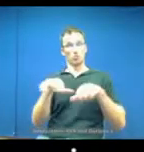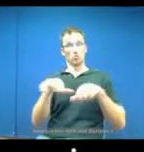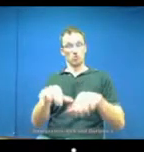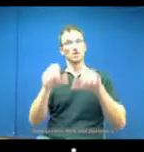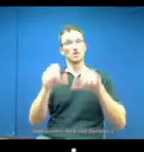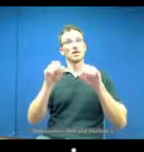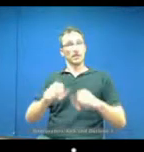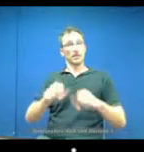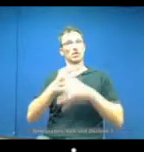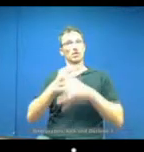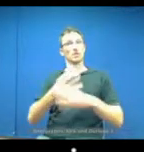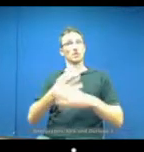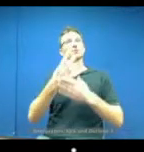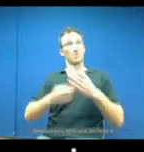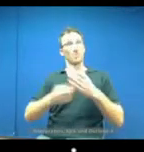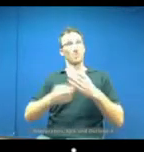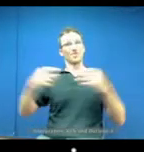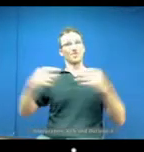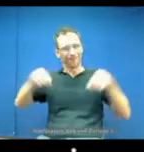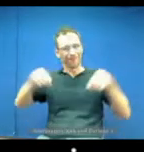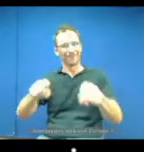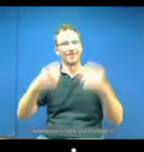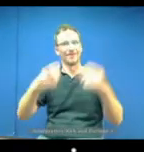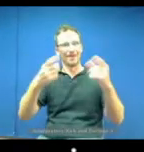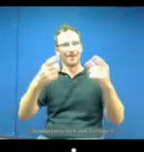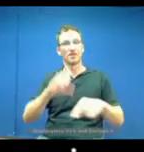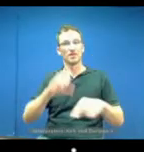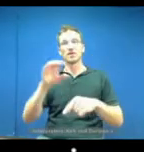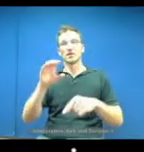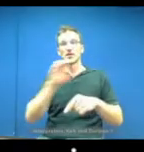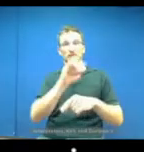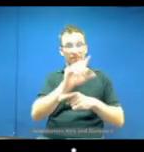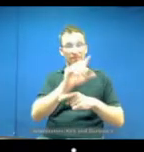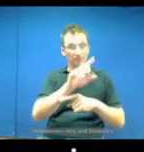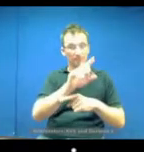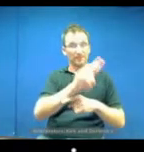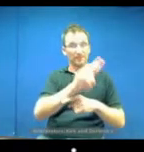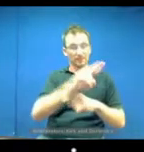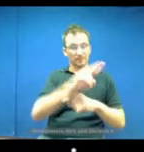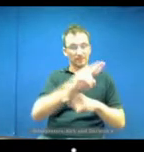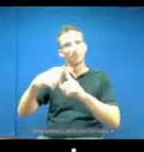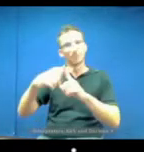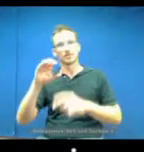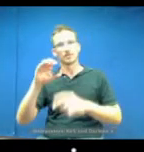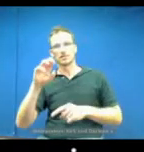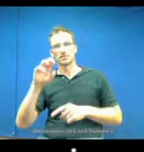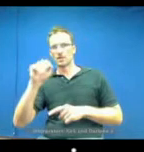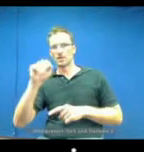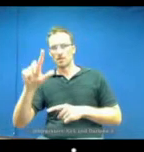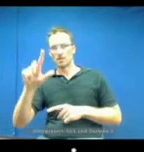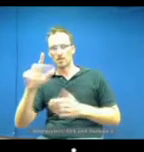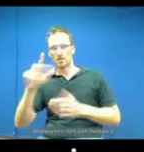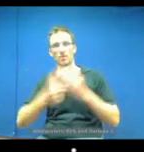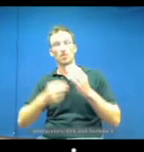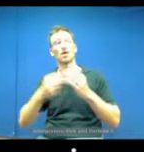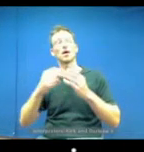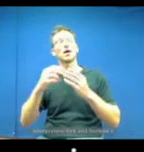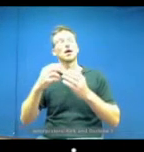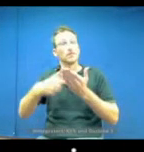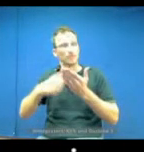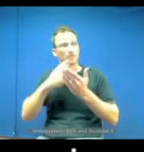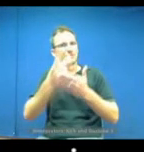violation or charge, as well as a domestic violence matter. But certain acts also qualify as a civil cause of